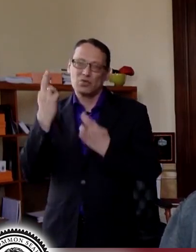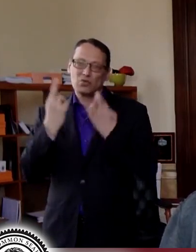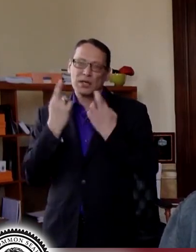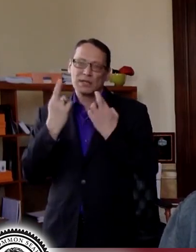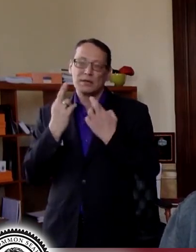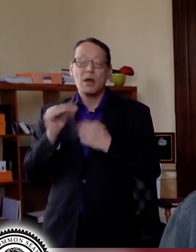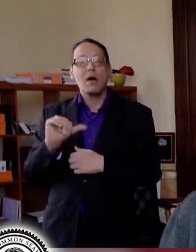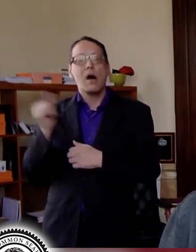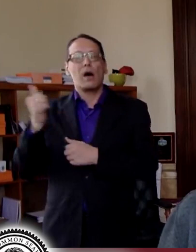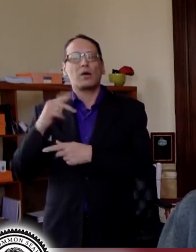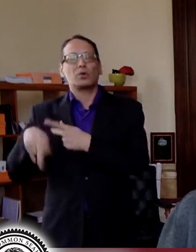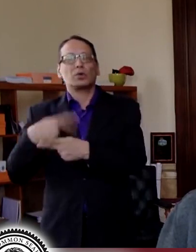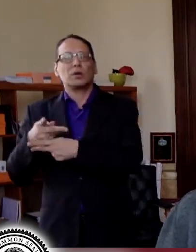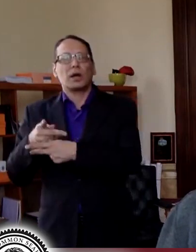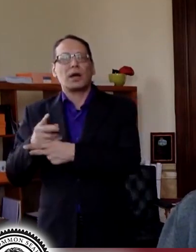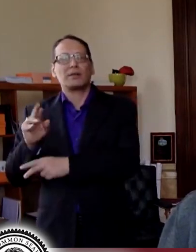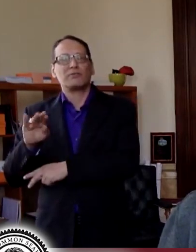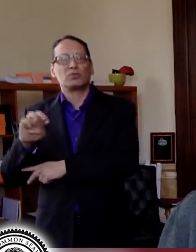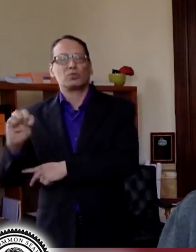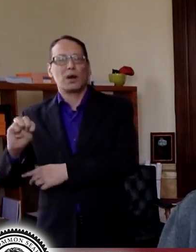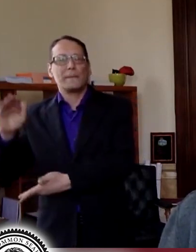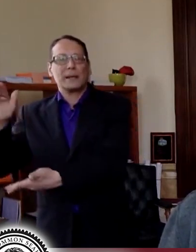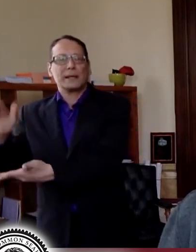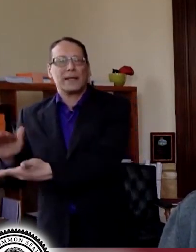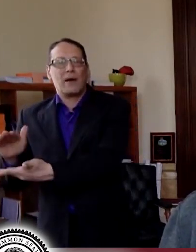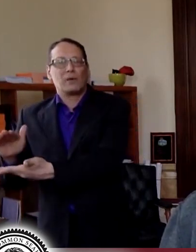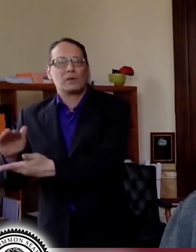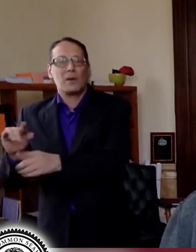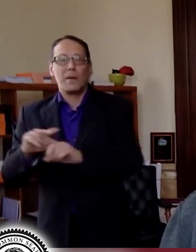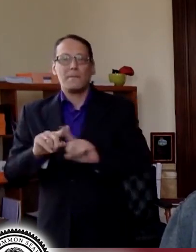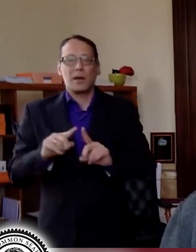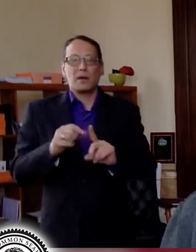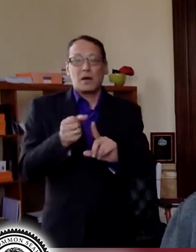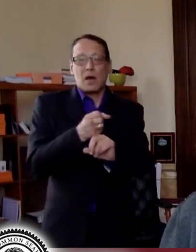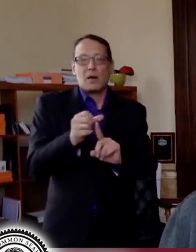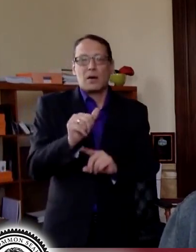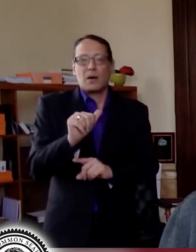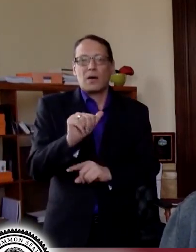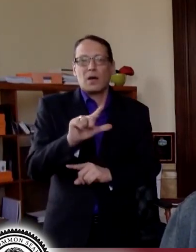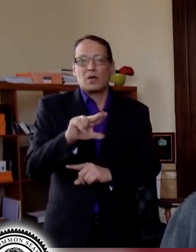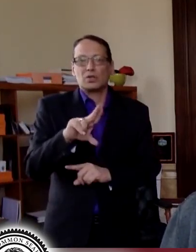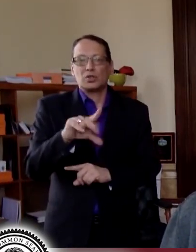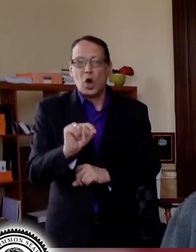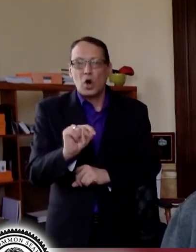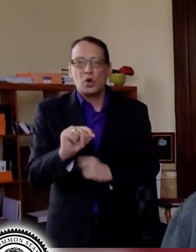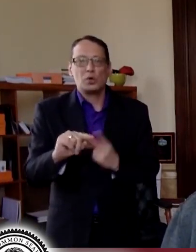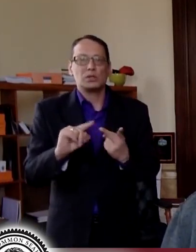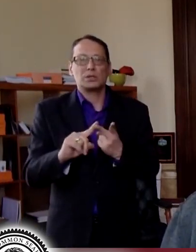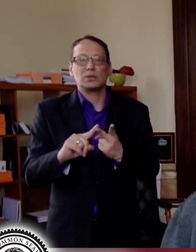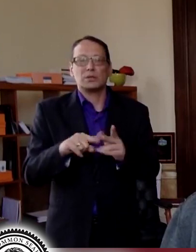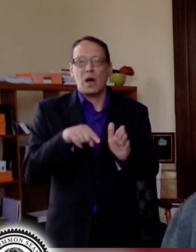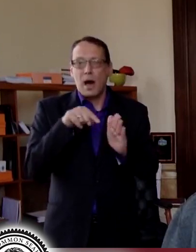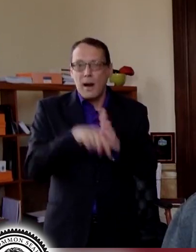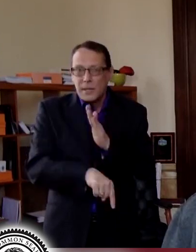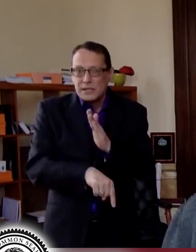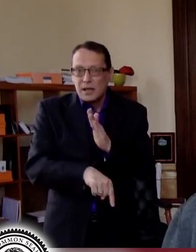is down, but violent crime, assault first, homicides are actually up pretty significantly